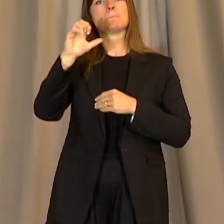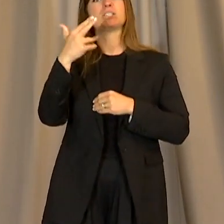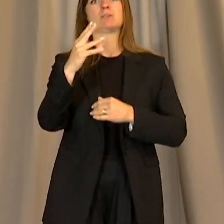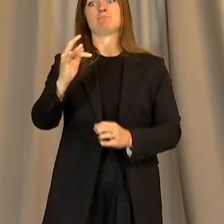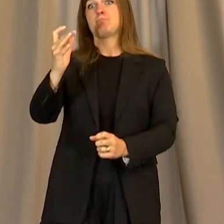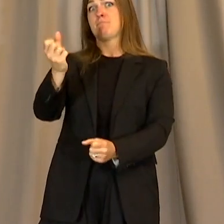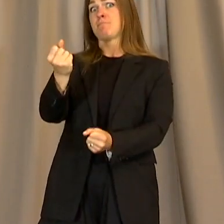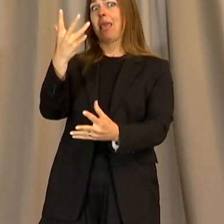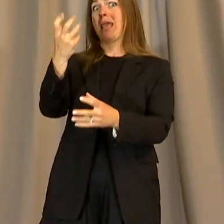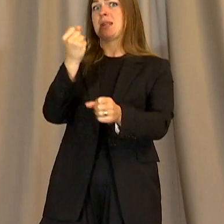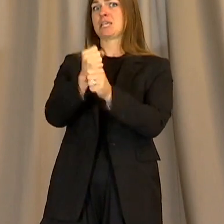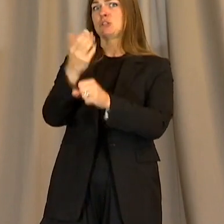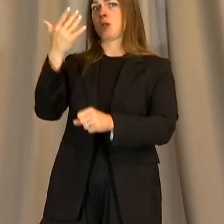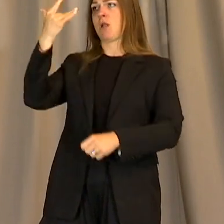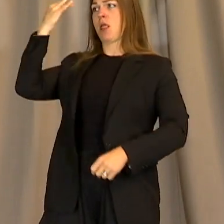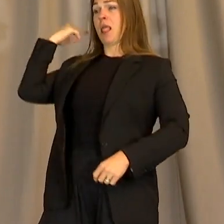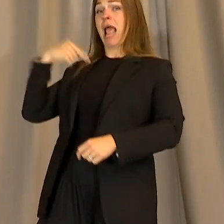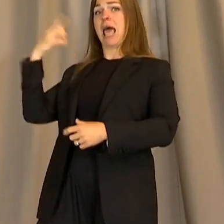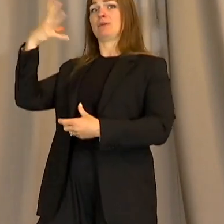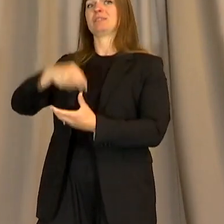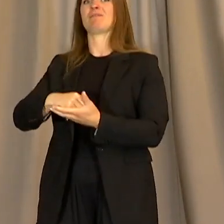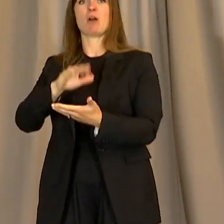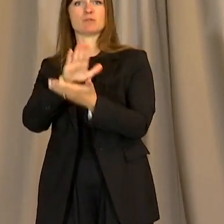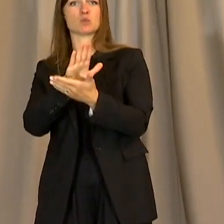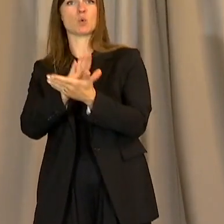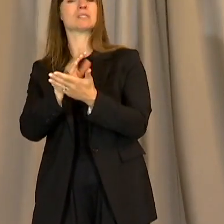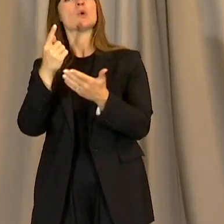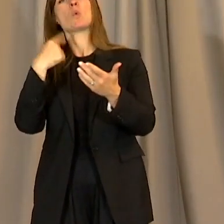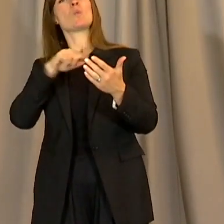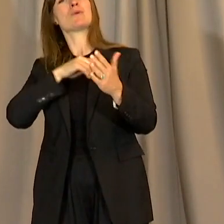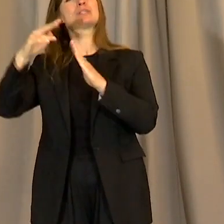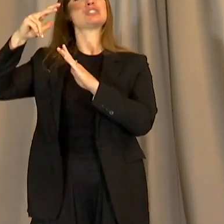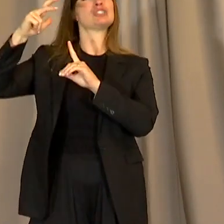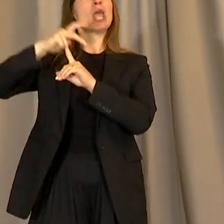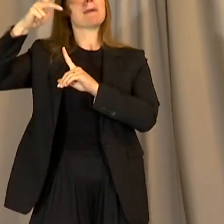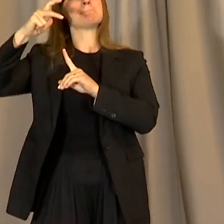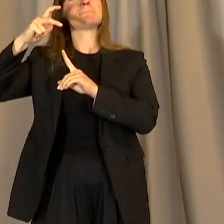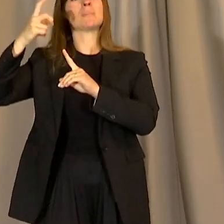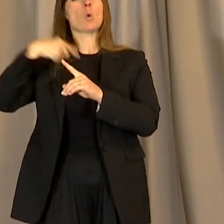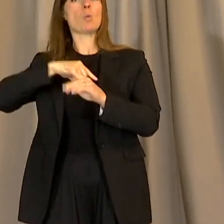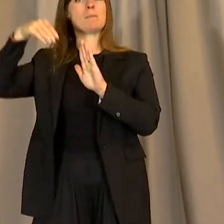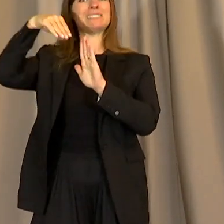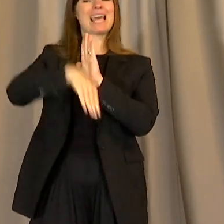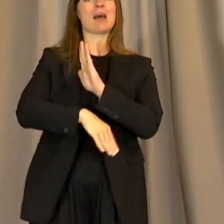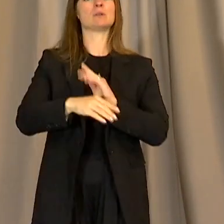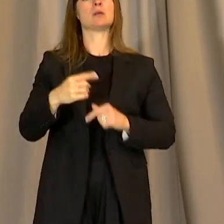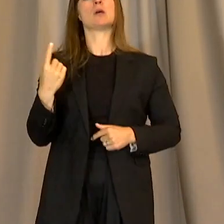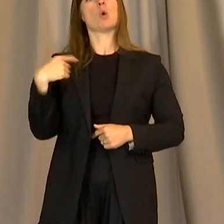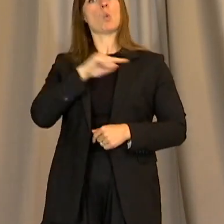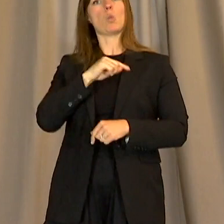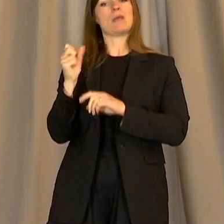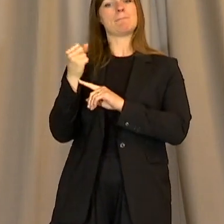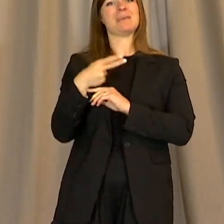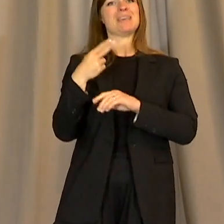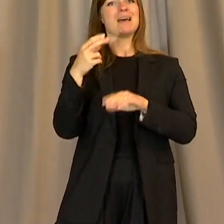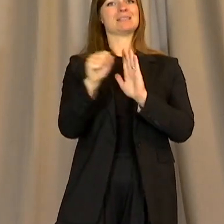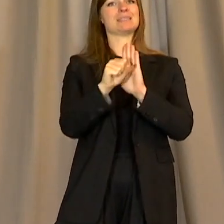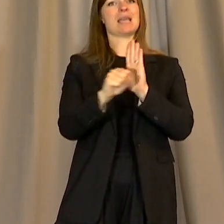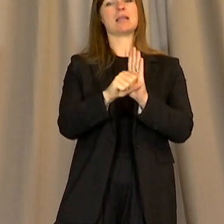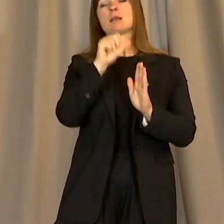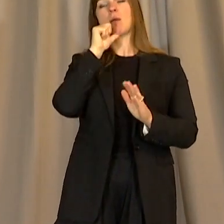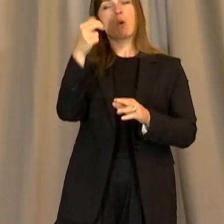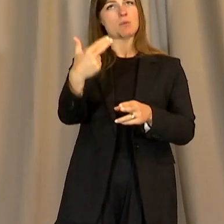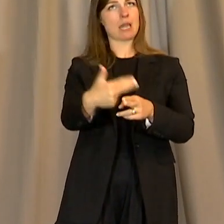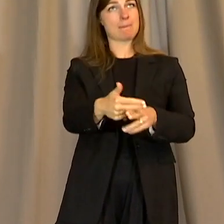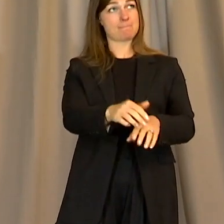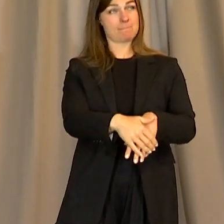many, many moons ago, we were on top. We've gone down. Sometimes we beat a state that I won't name. We beat a